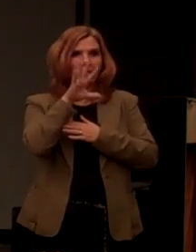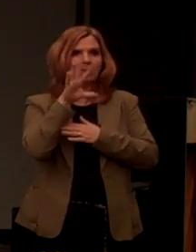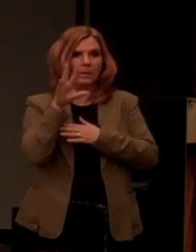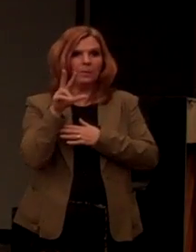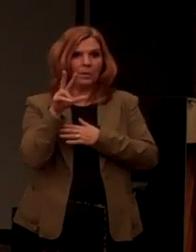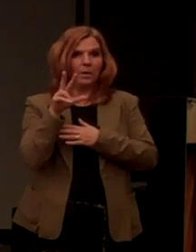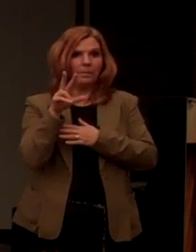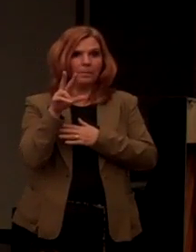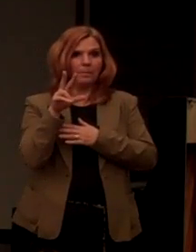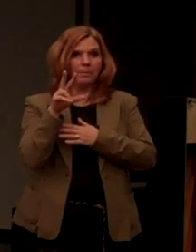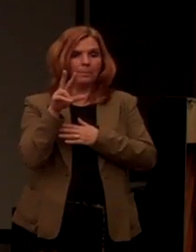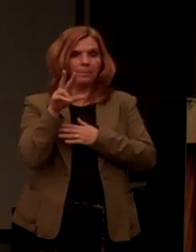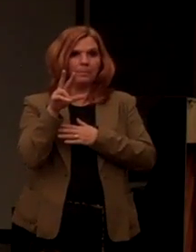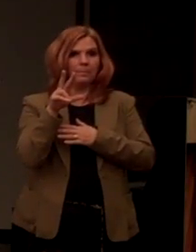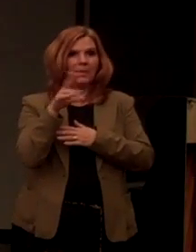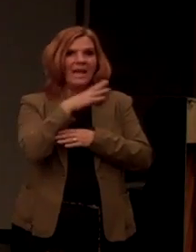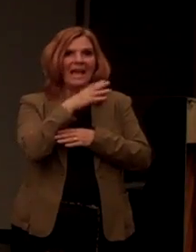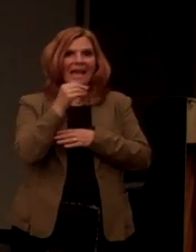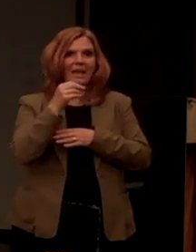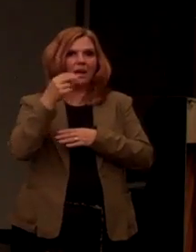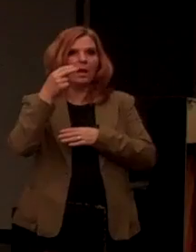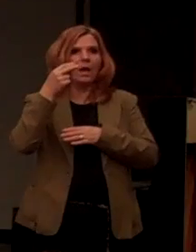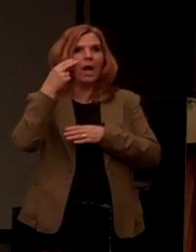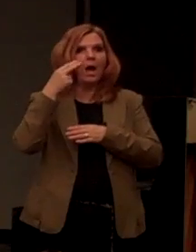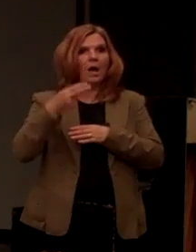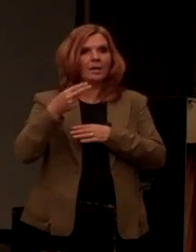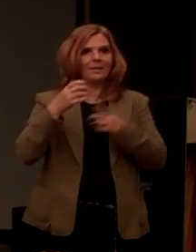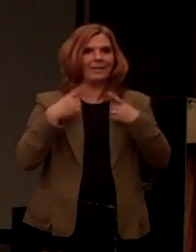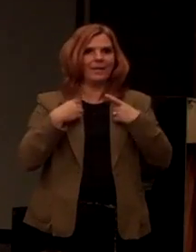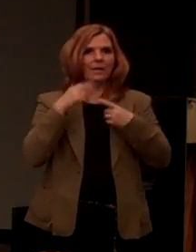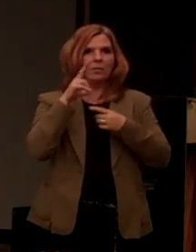1,153. And Huntington had